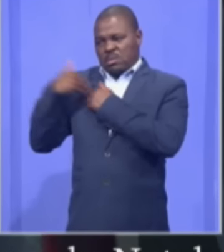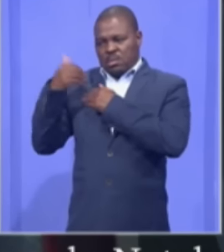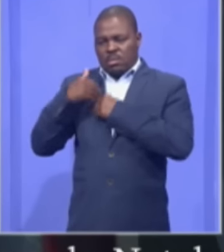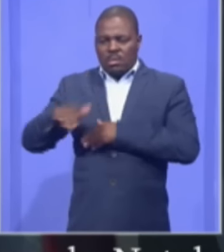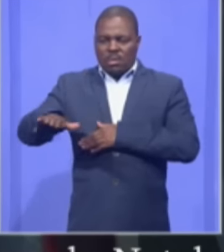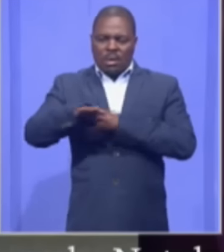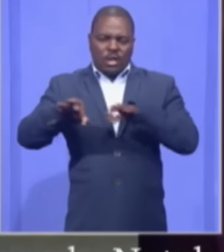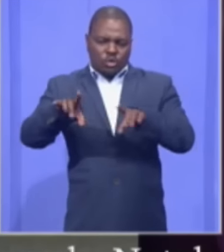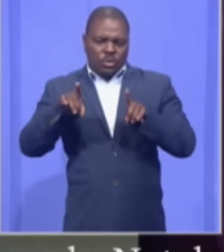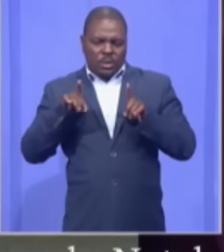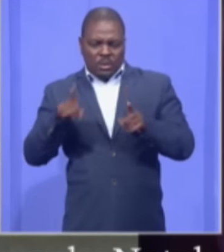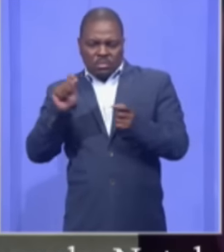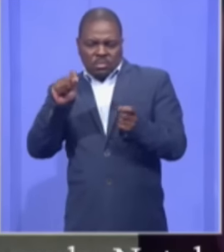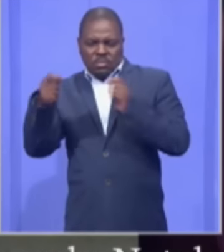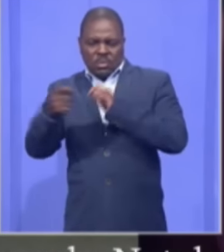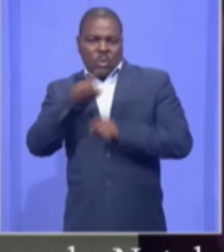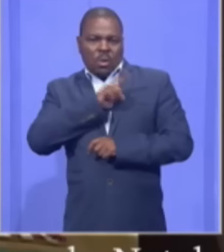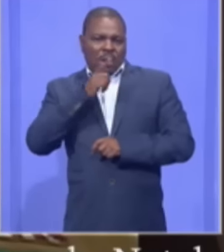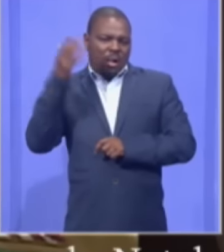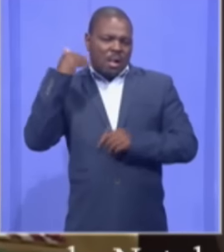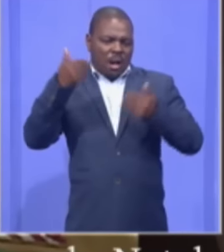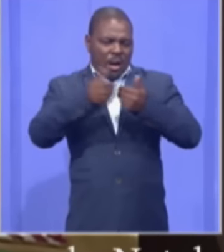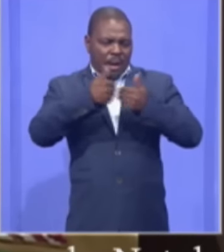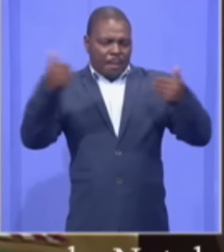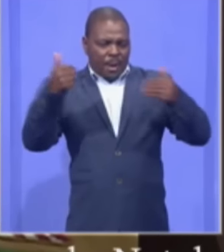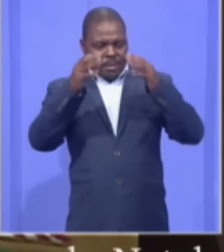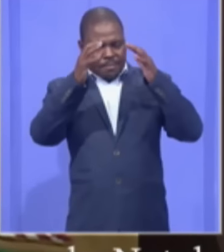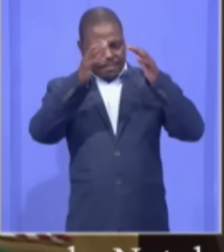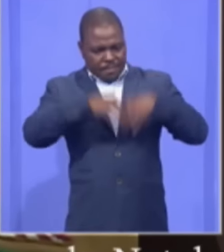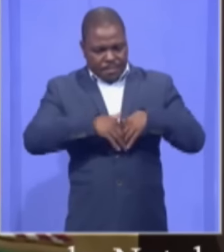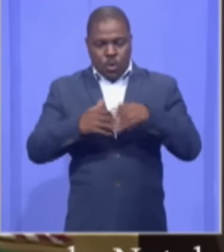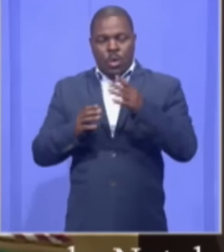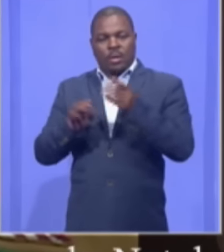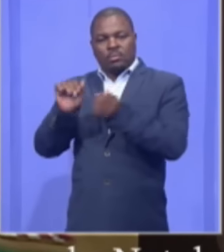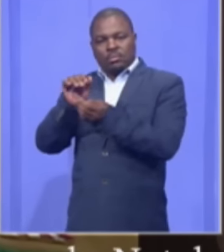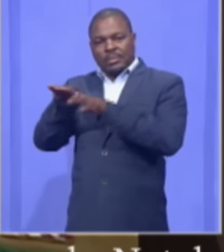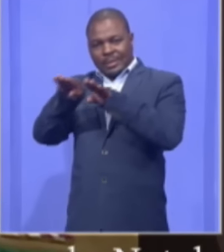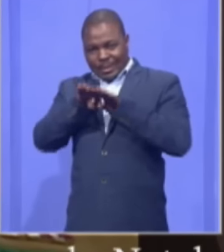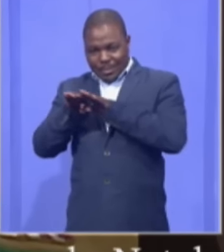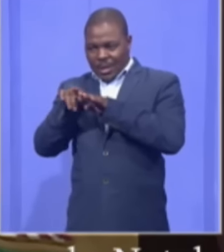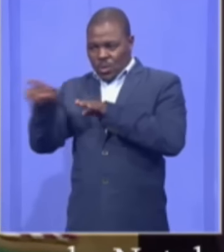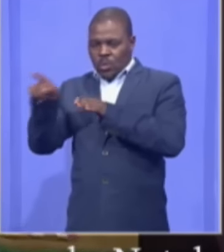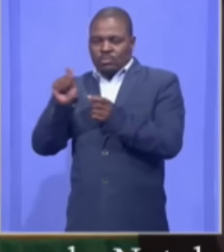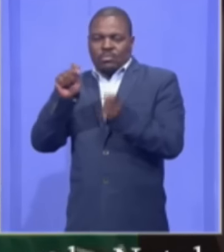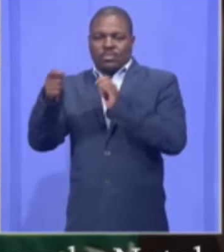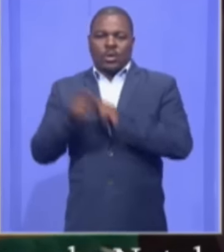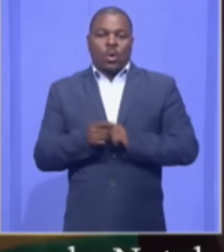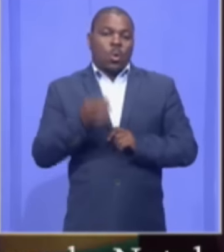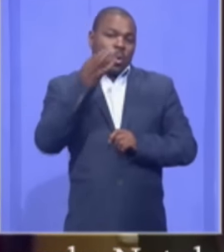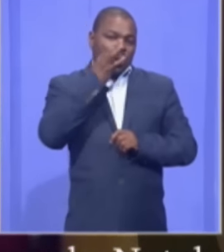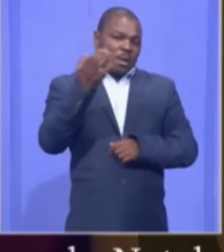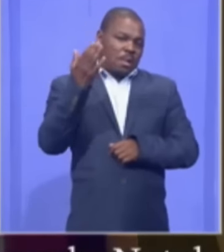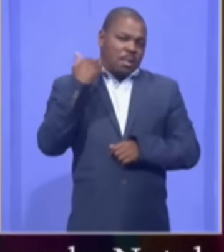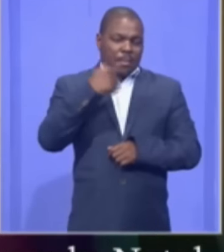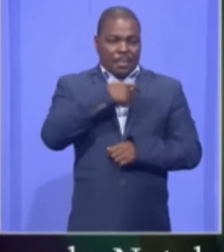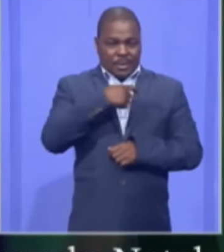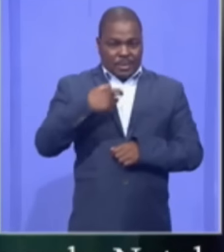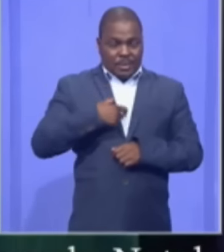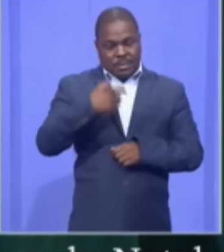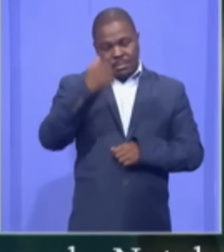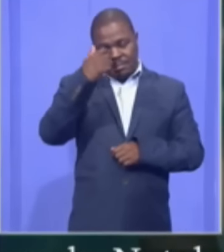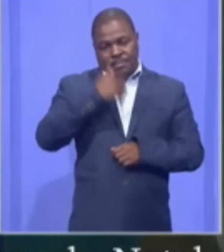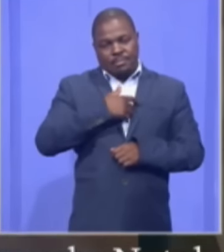mora ho putlama ha mmuso wa kgethollo. Ore mopresidente wa mehleng Nelson Mandela o ne a kgethi Bengu